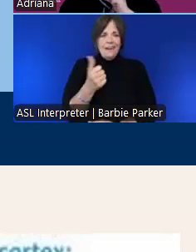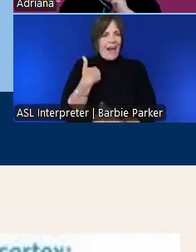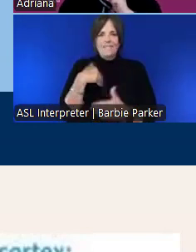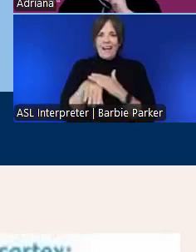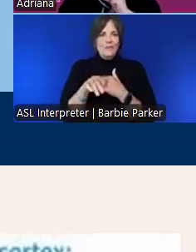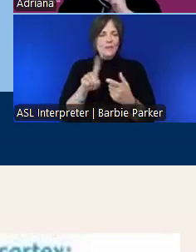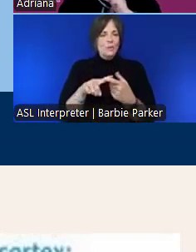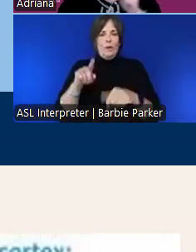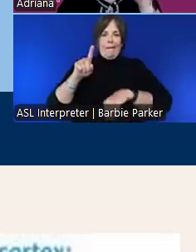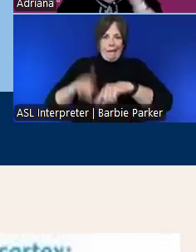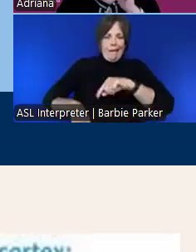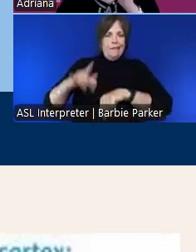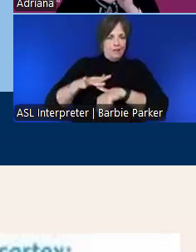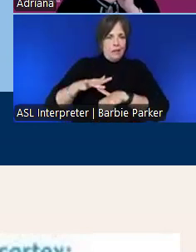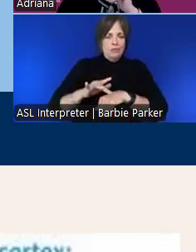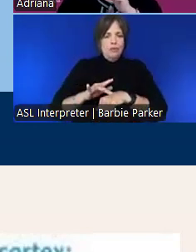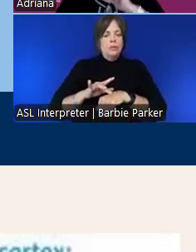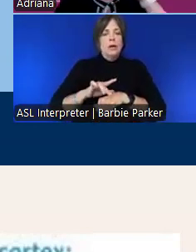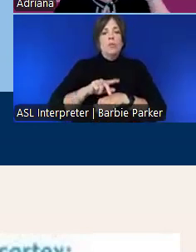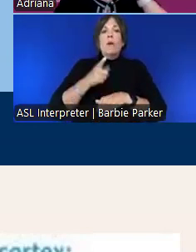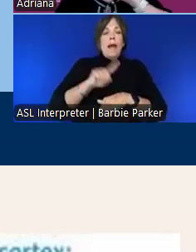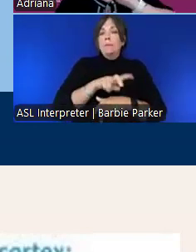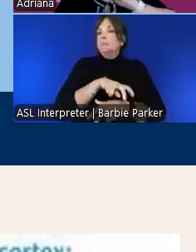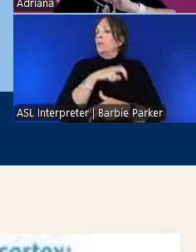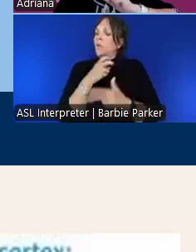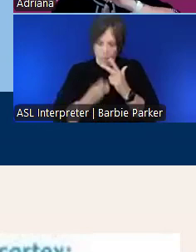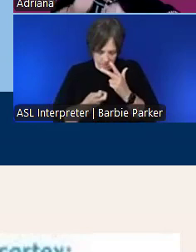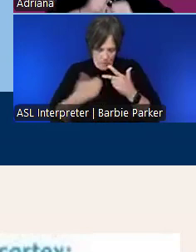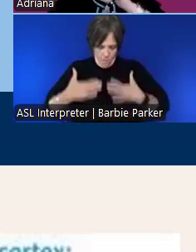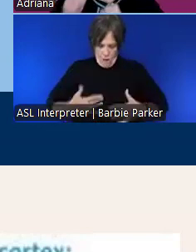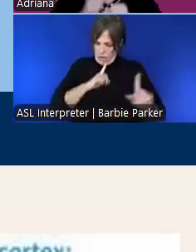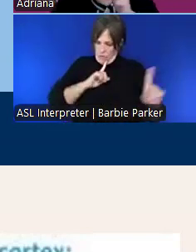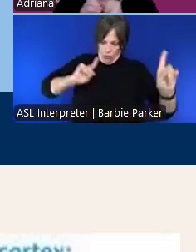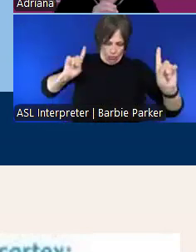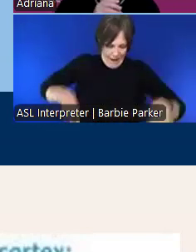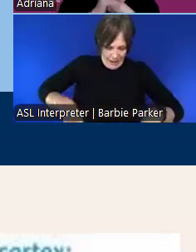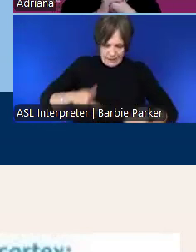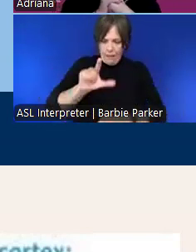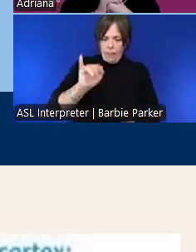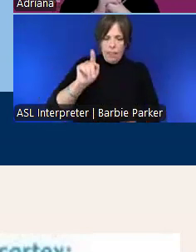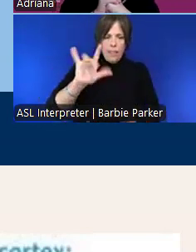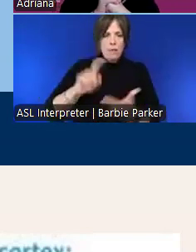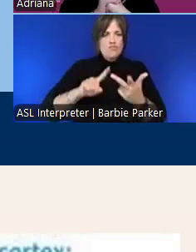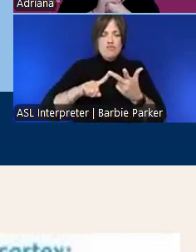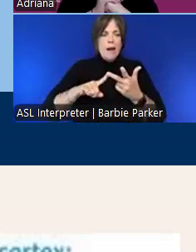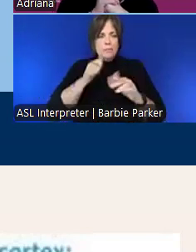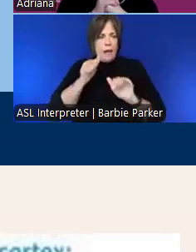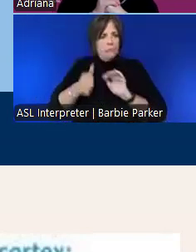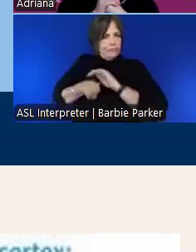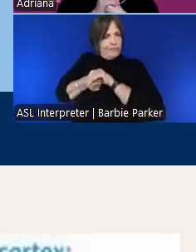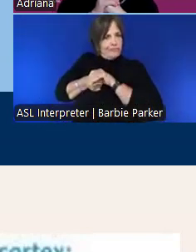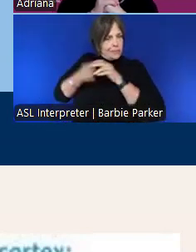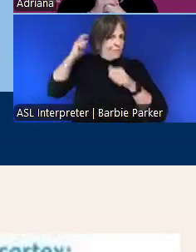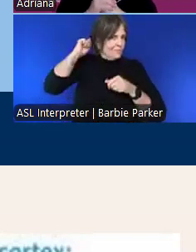brain. They get activated. Our bodies and, you know, are producing a whole bunch of different chemicals